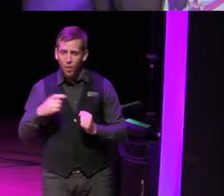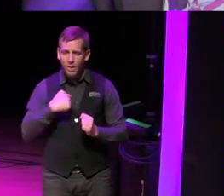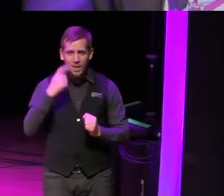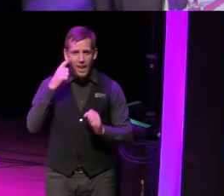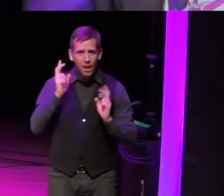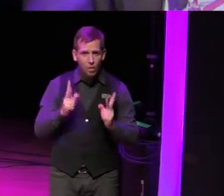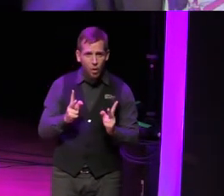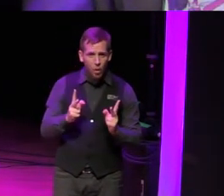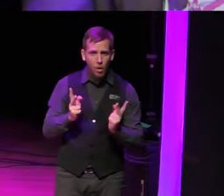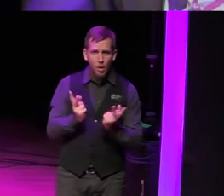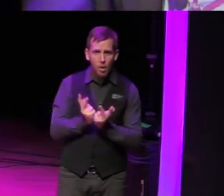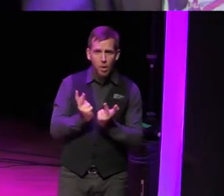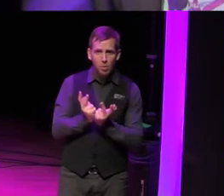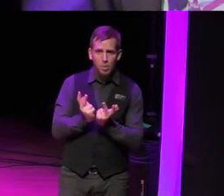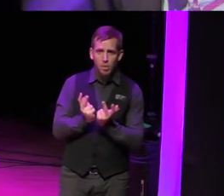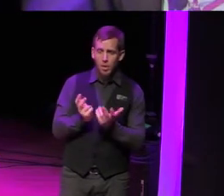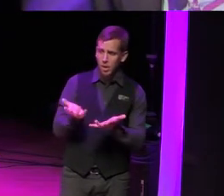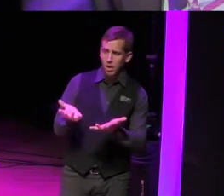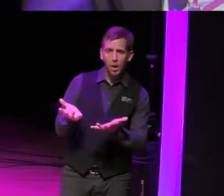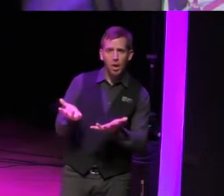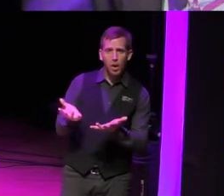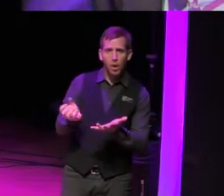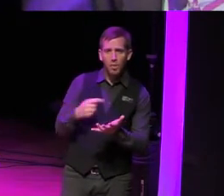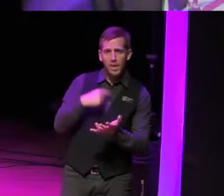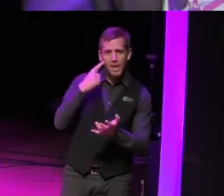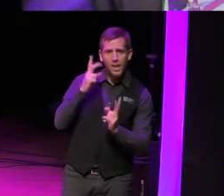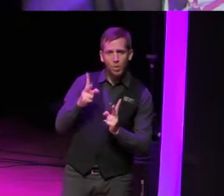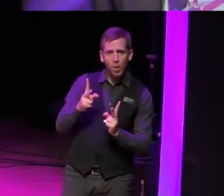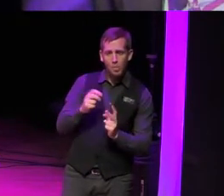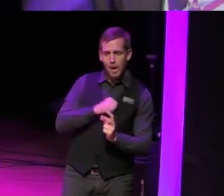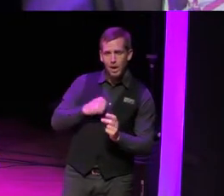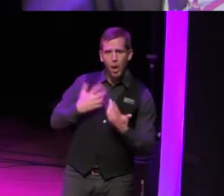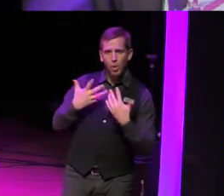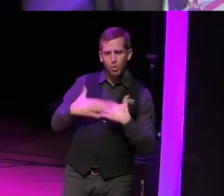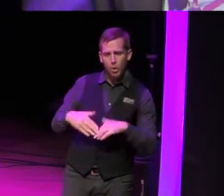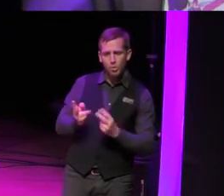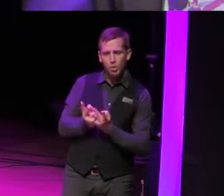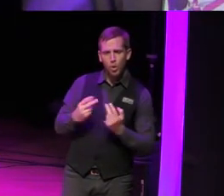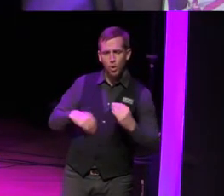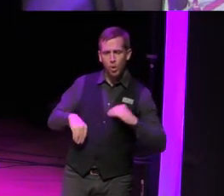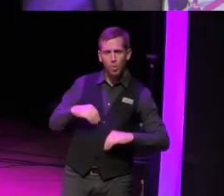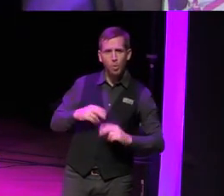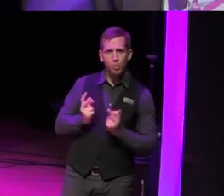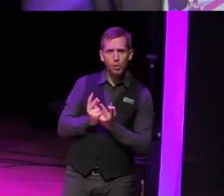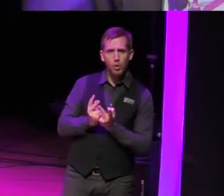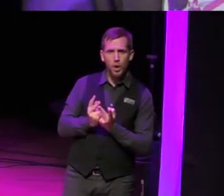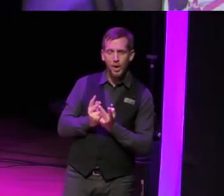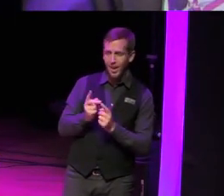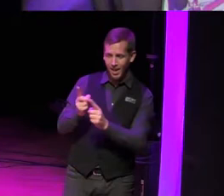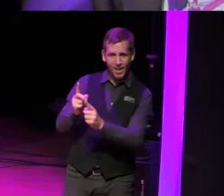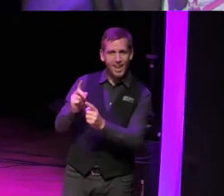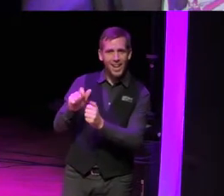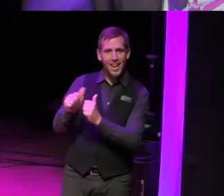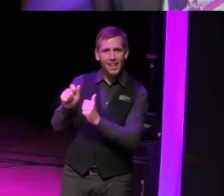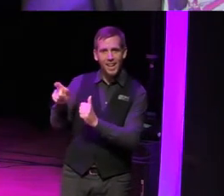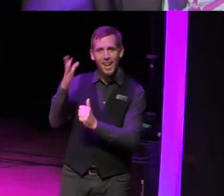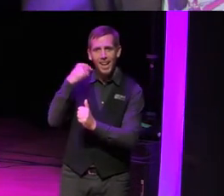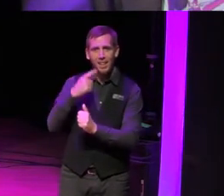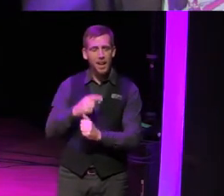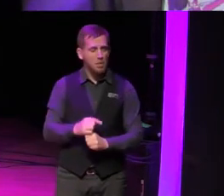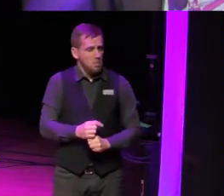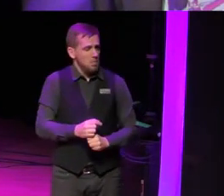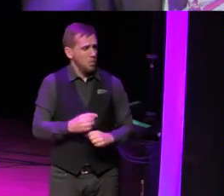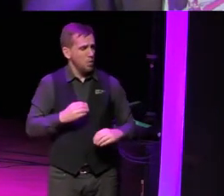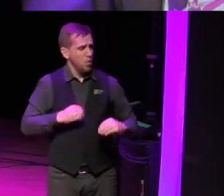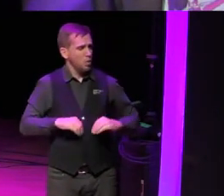they're part of a normal way of life. That when we say, for example,